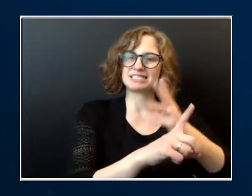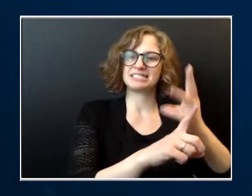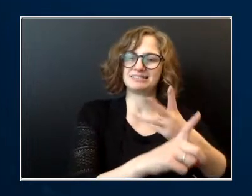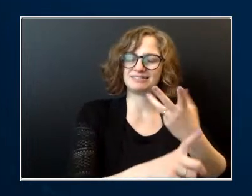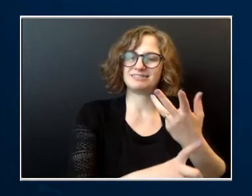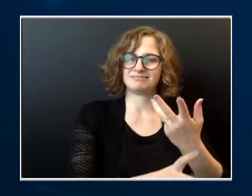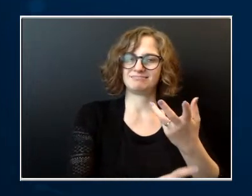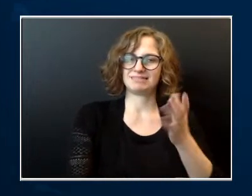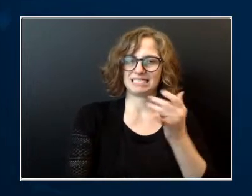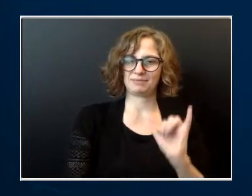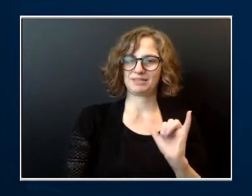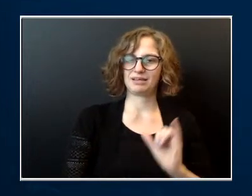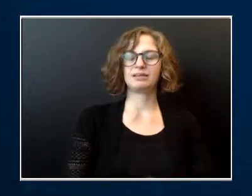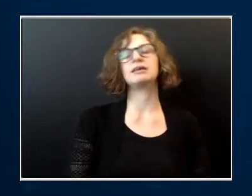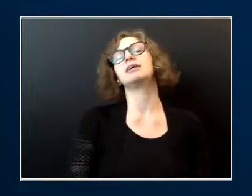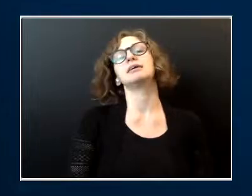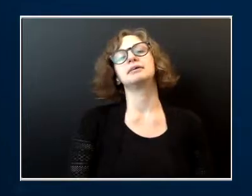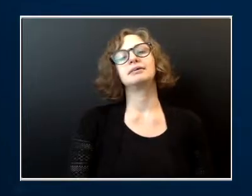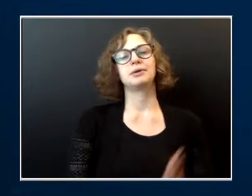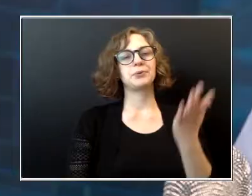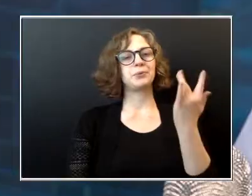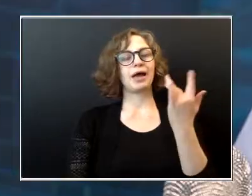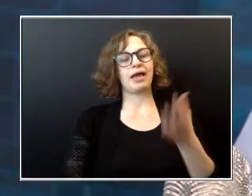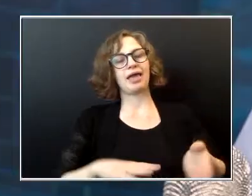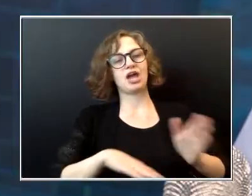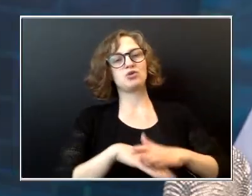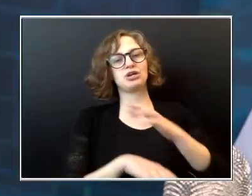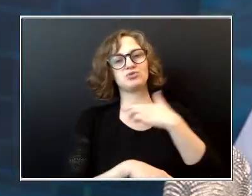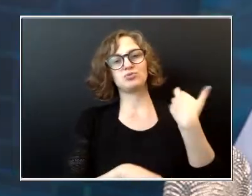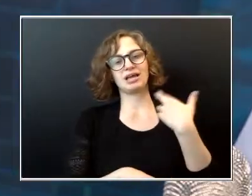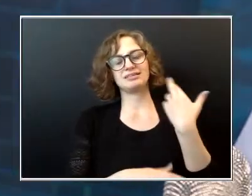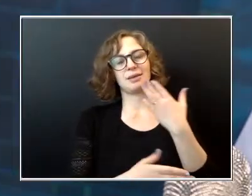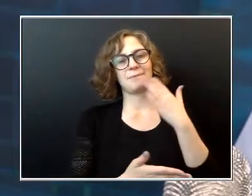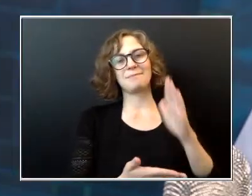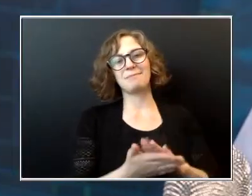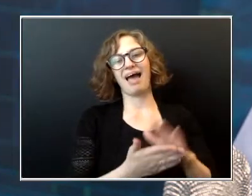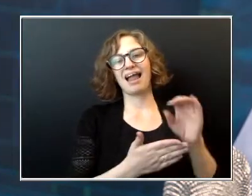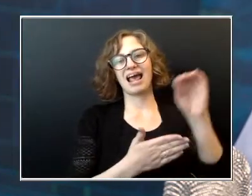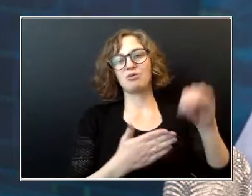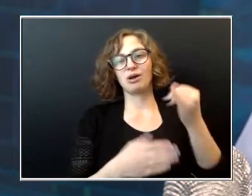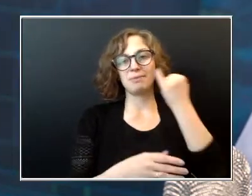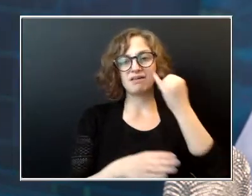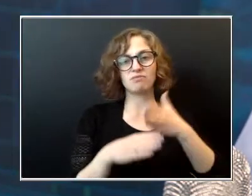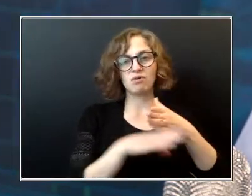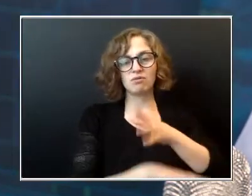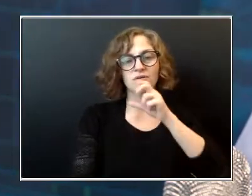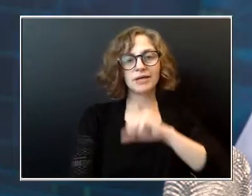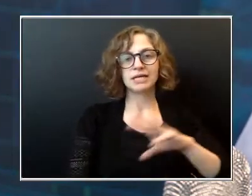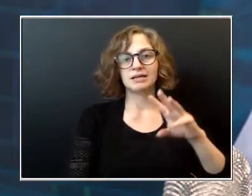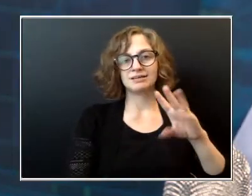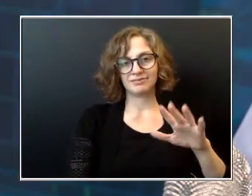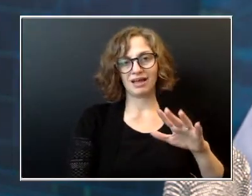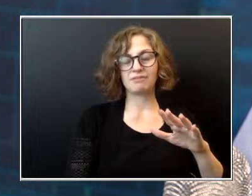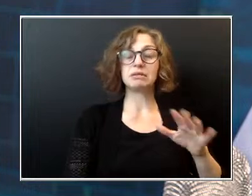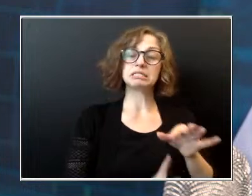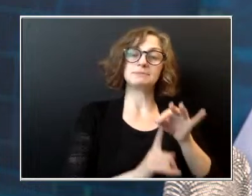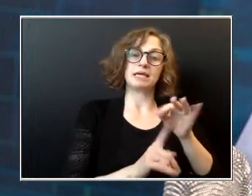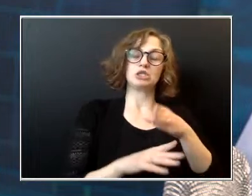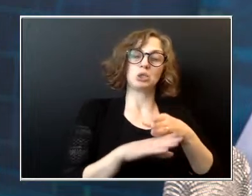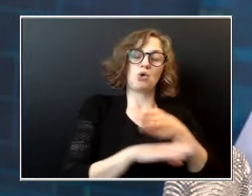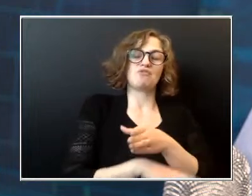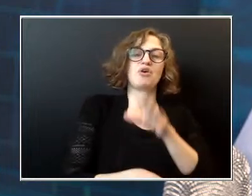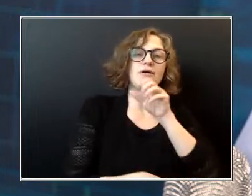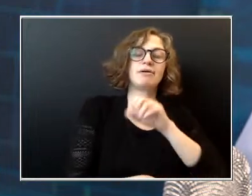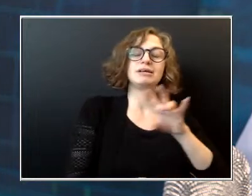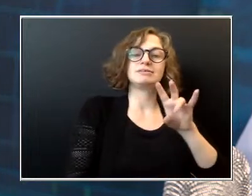on, because there's an increased risk of bad outcomes for those over the age of 65 and especially over 75. And so based